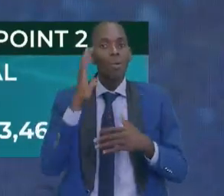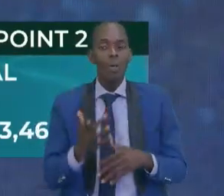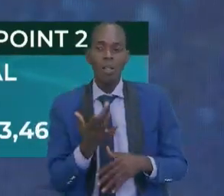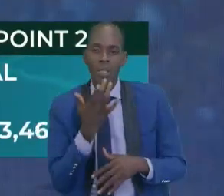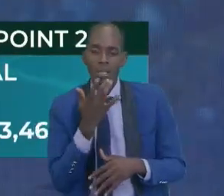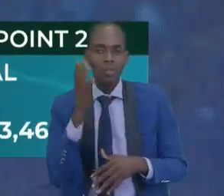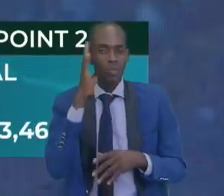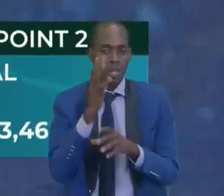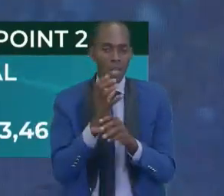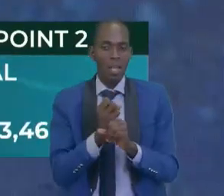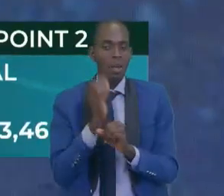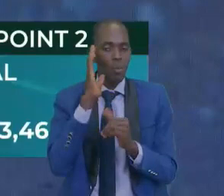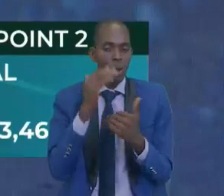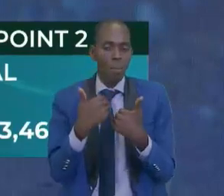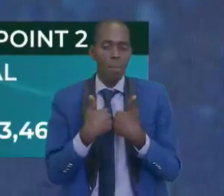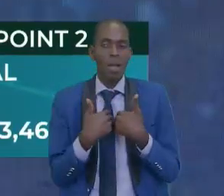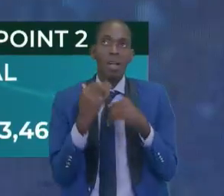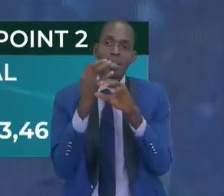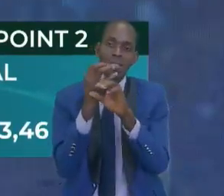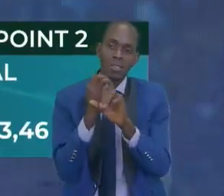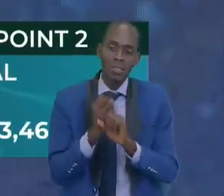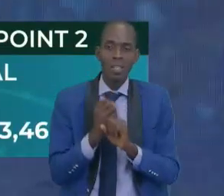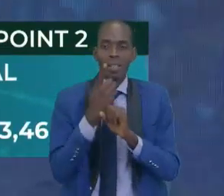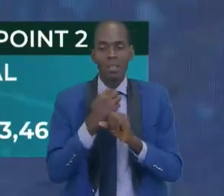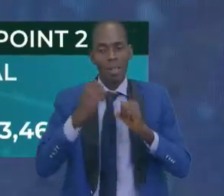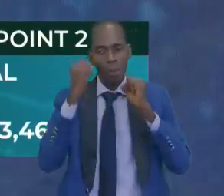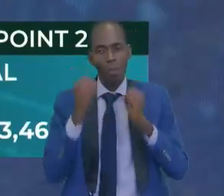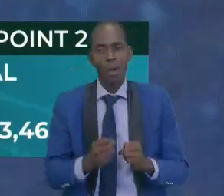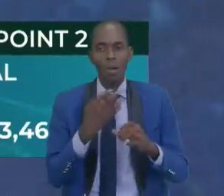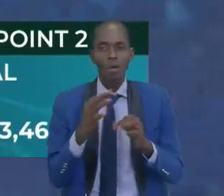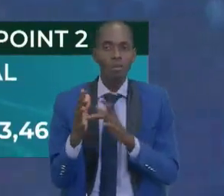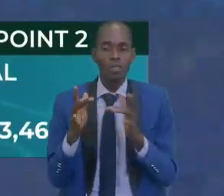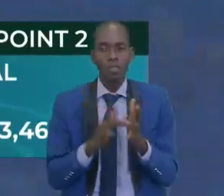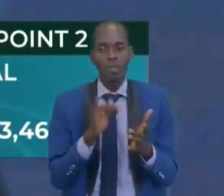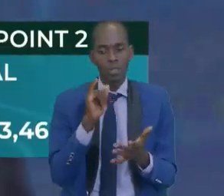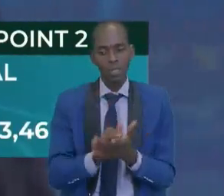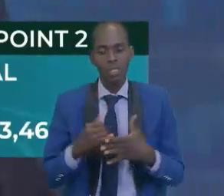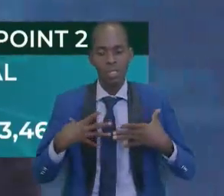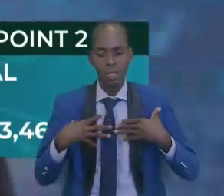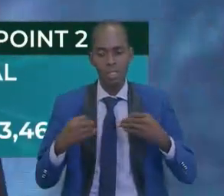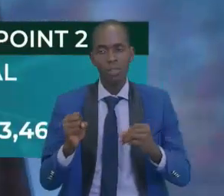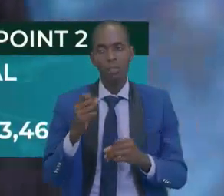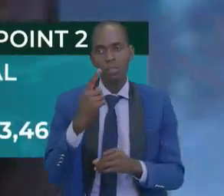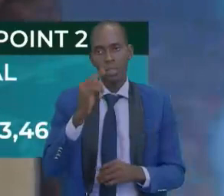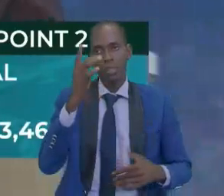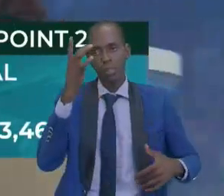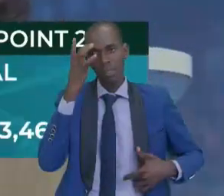will possess, will receive the power of Jesus that heals the sick.